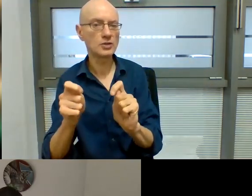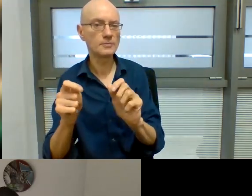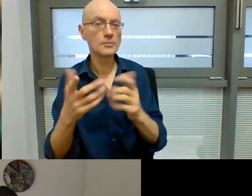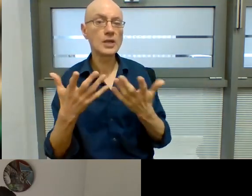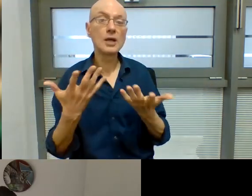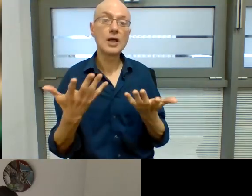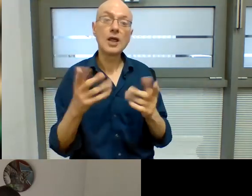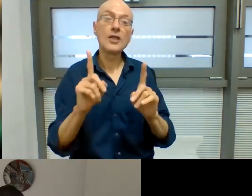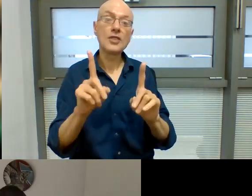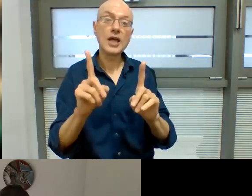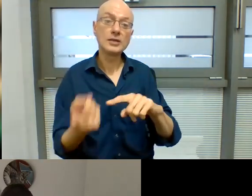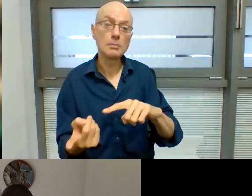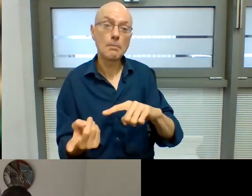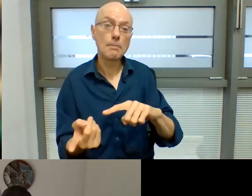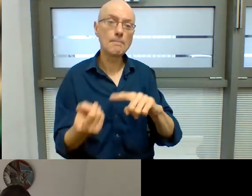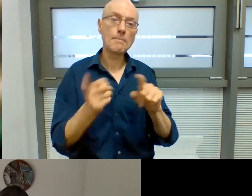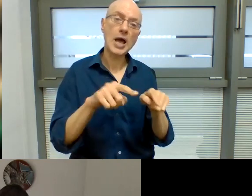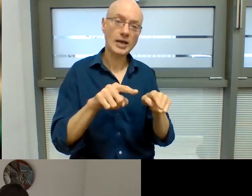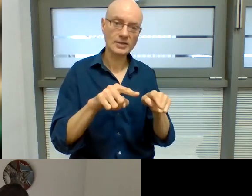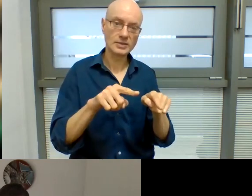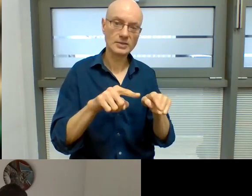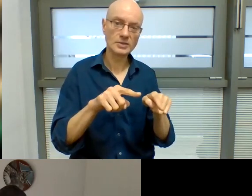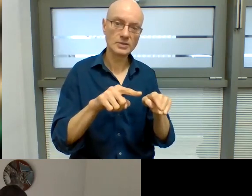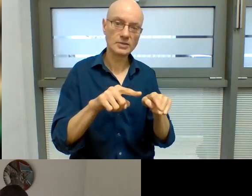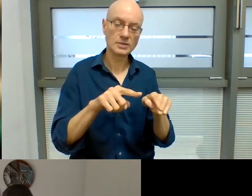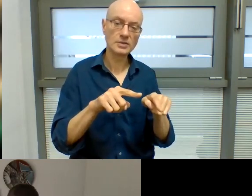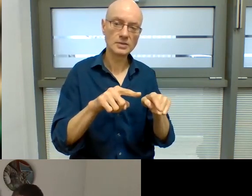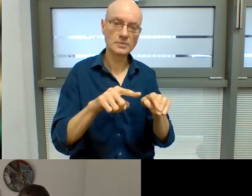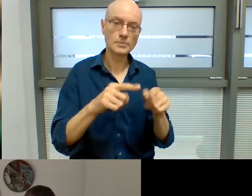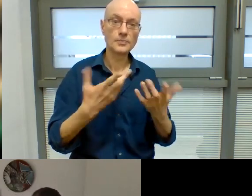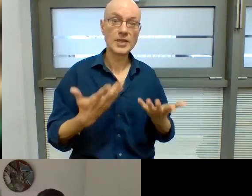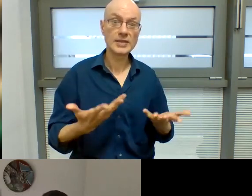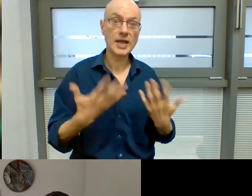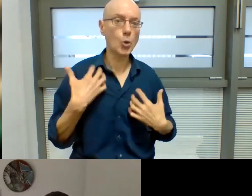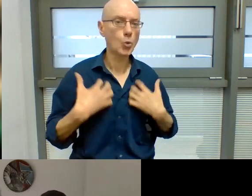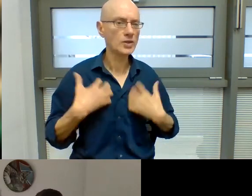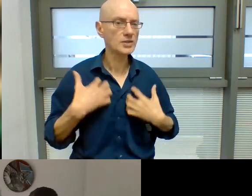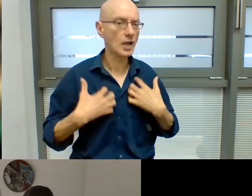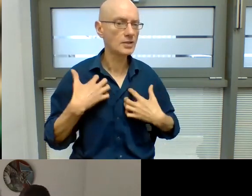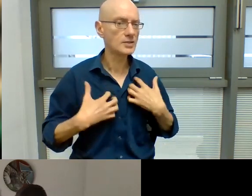back out there. So now I'm very excited about